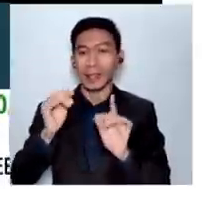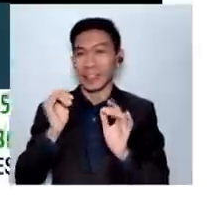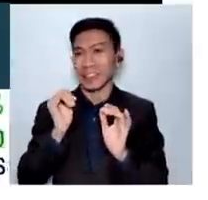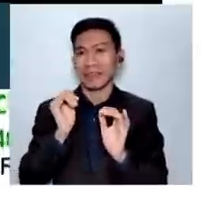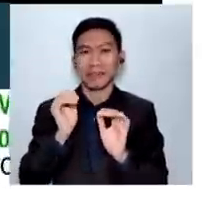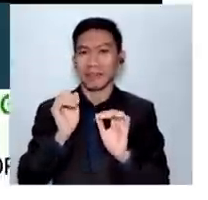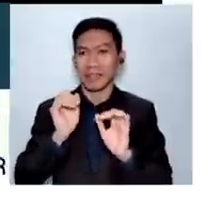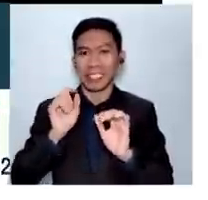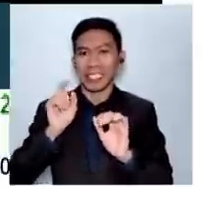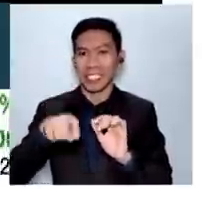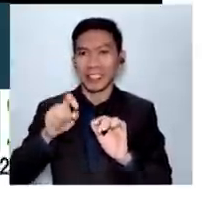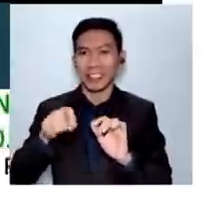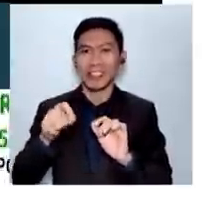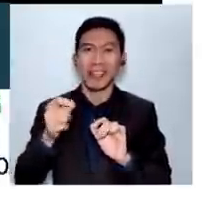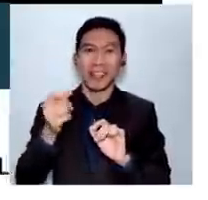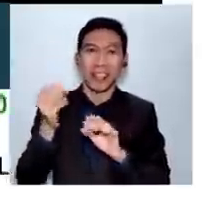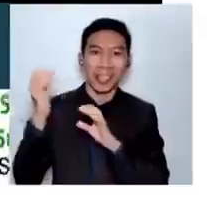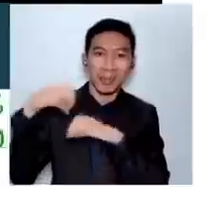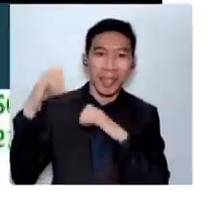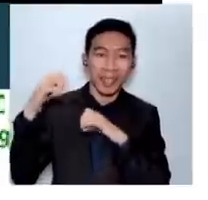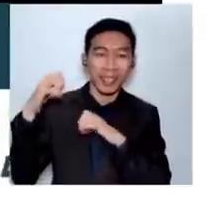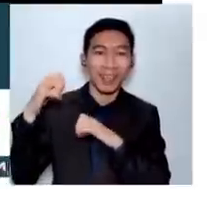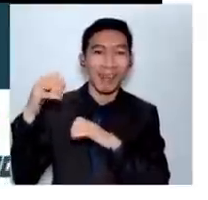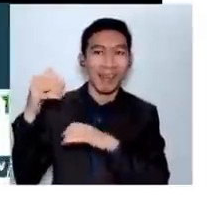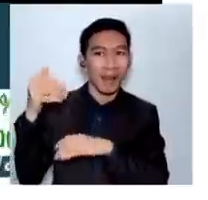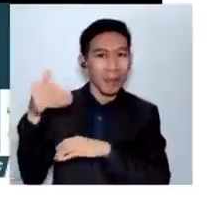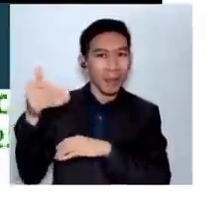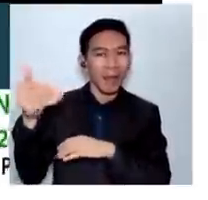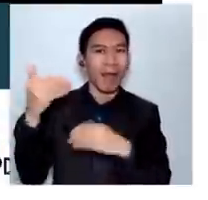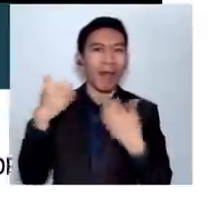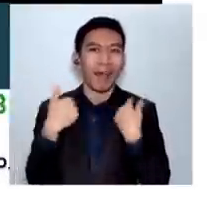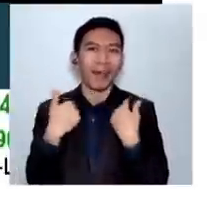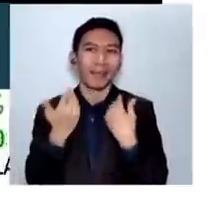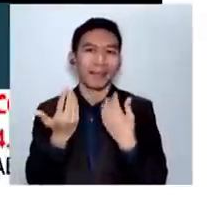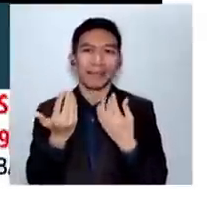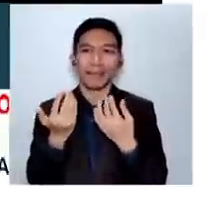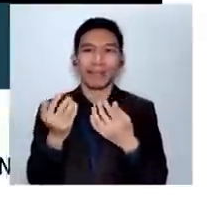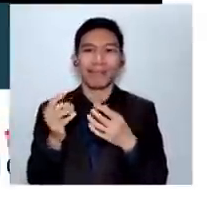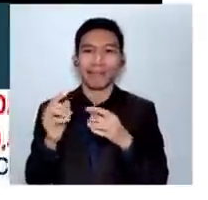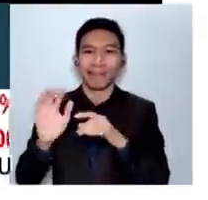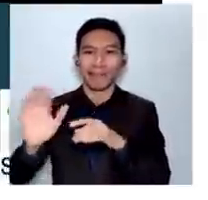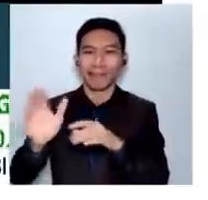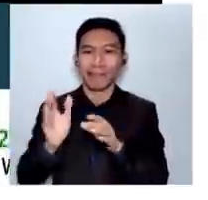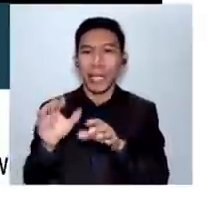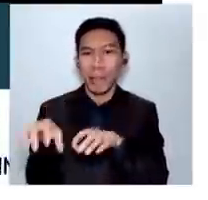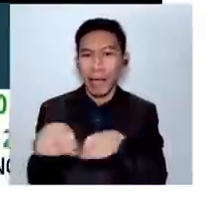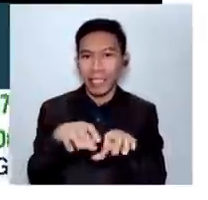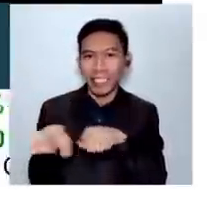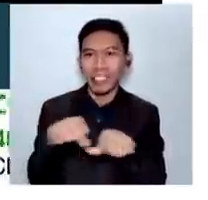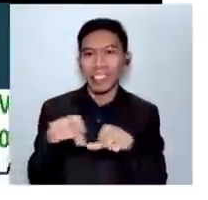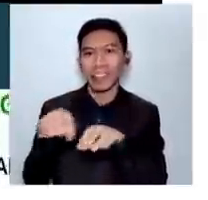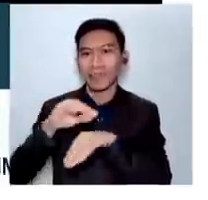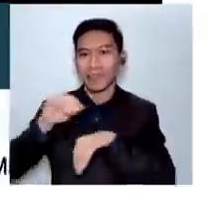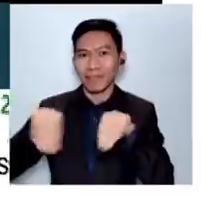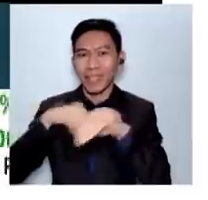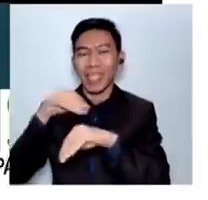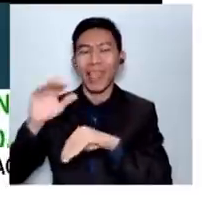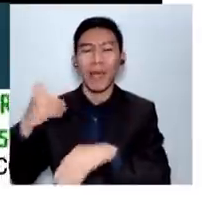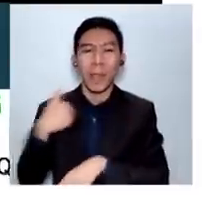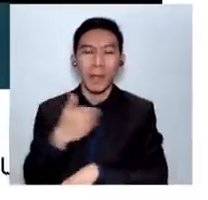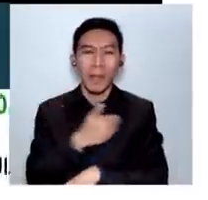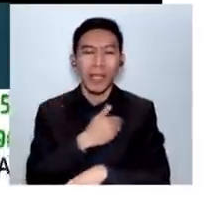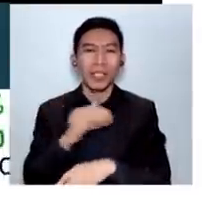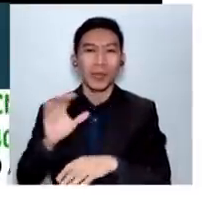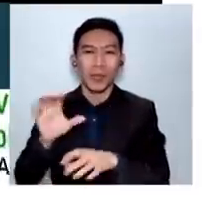possible tricks that can be played upon their members, their supporters, their group,